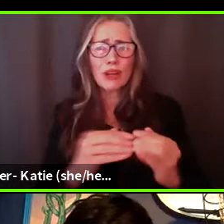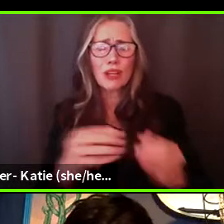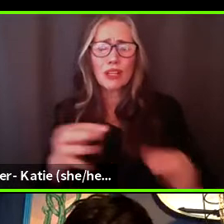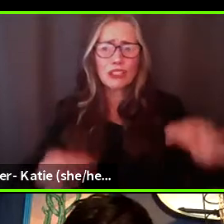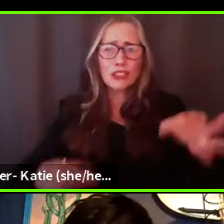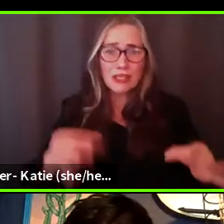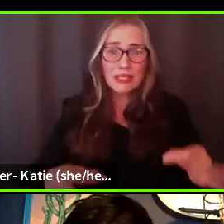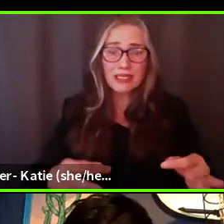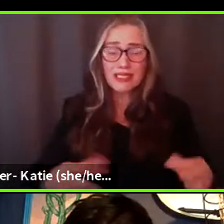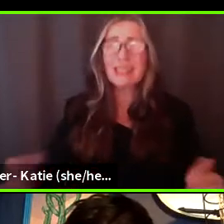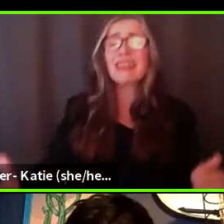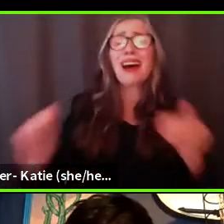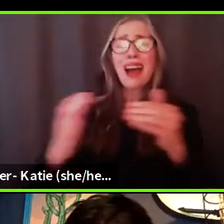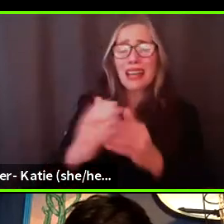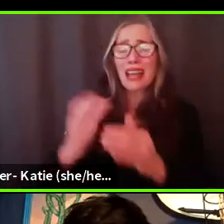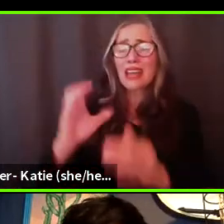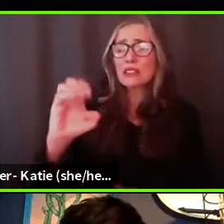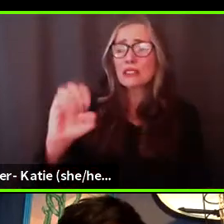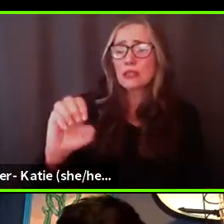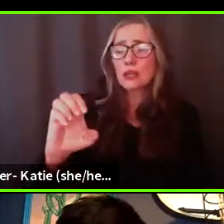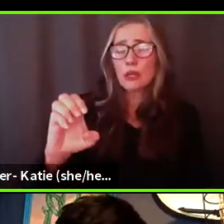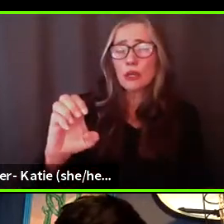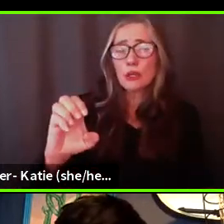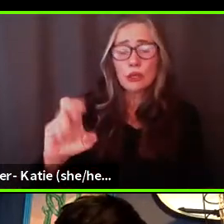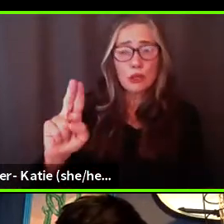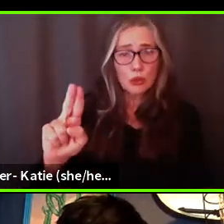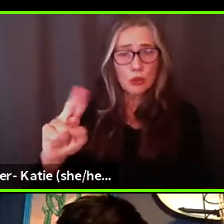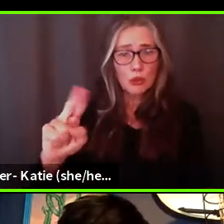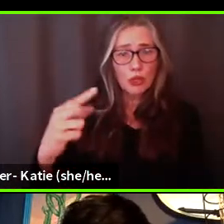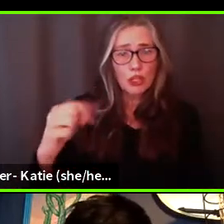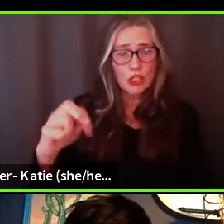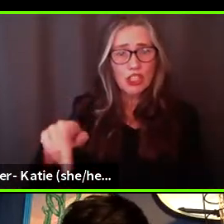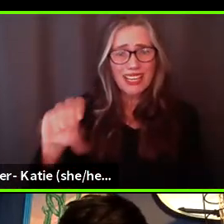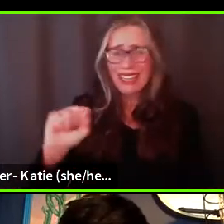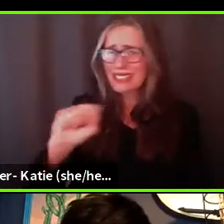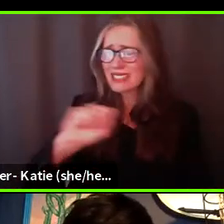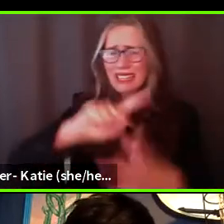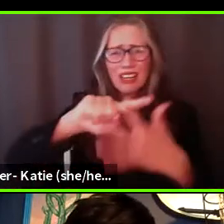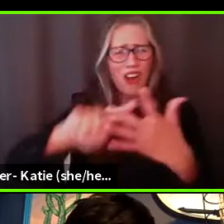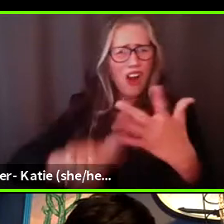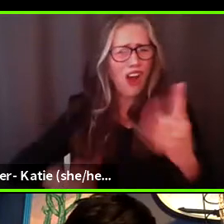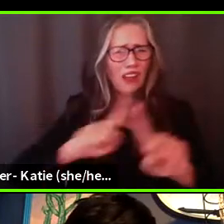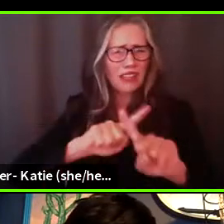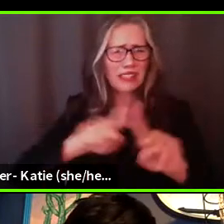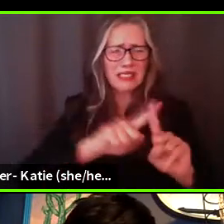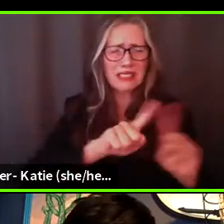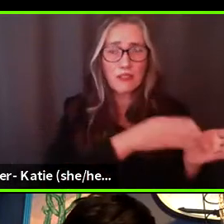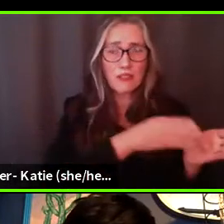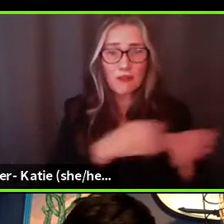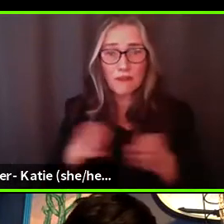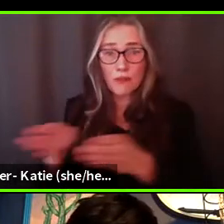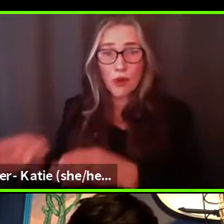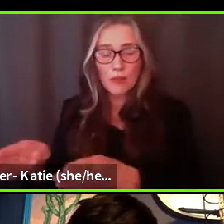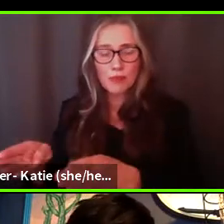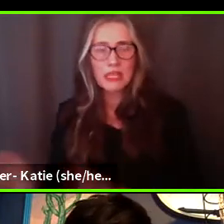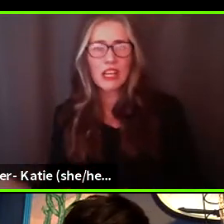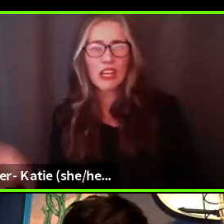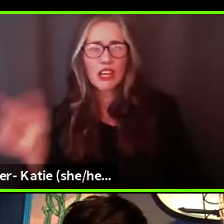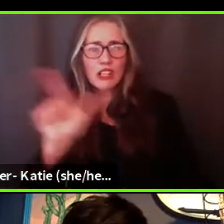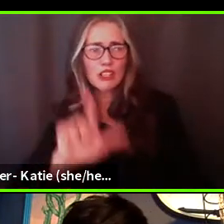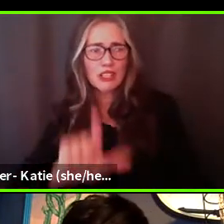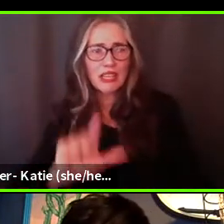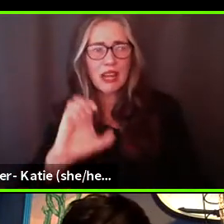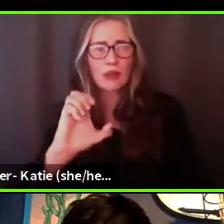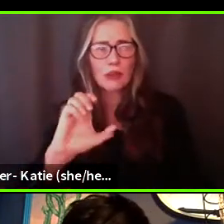eugenics in all its forms and we're going to turn it over to cynthia chandler who worked so closely with teresa